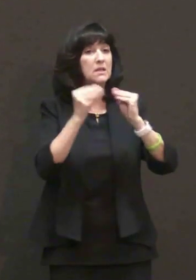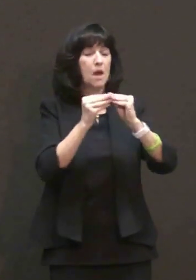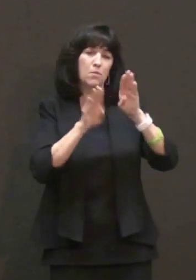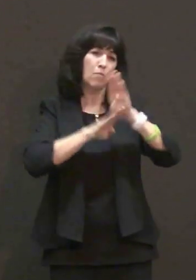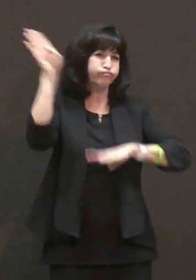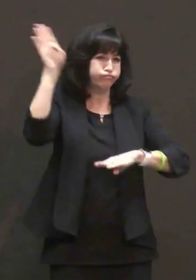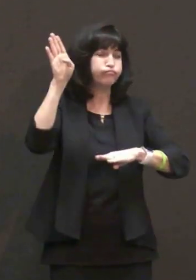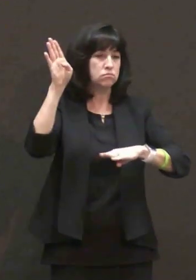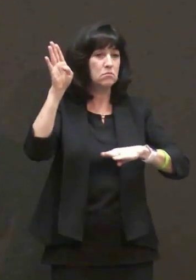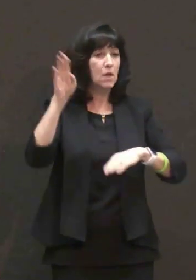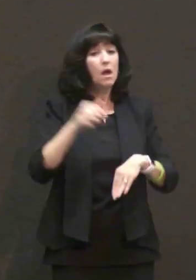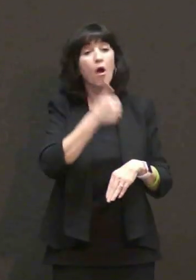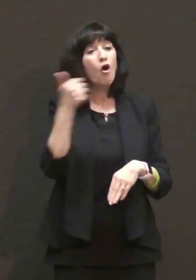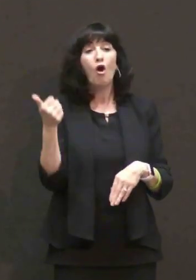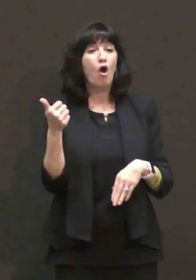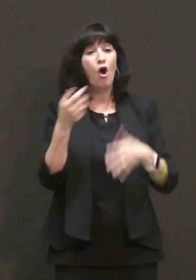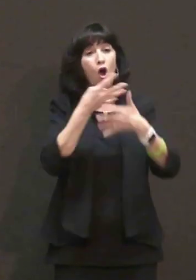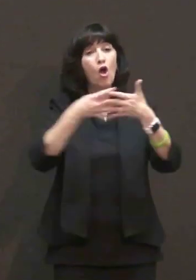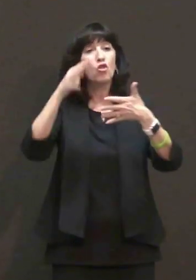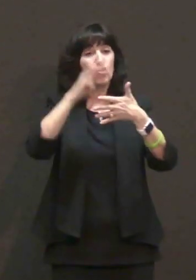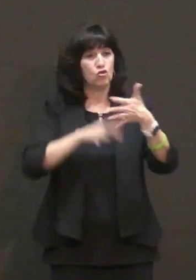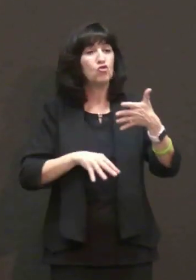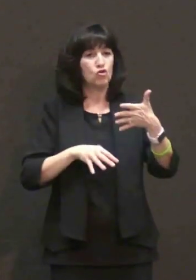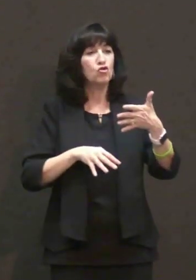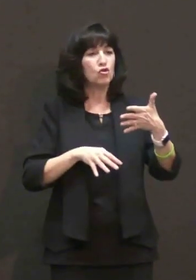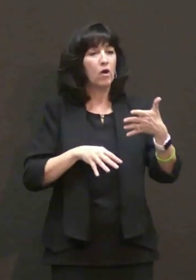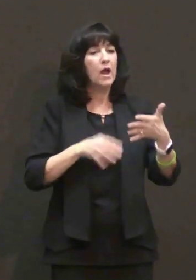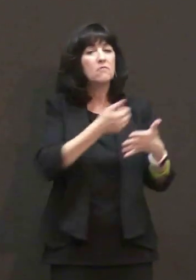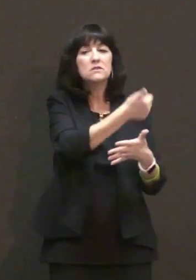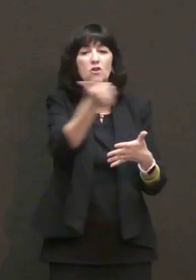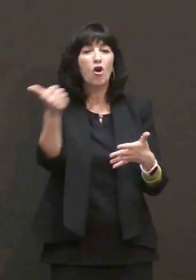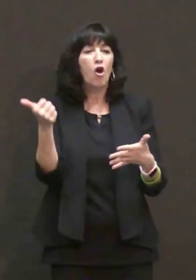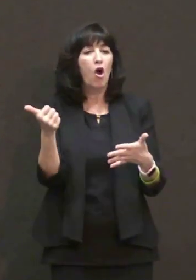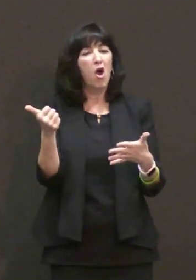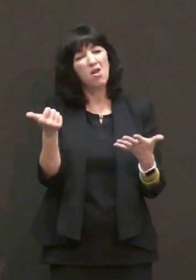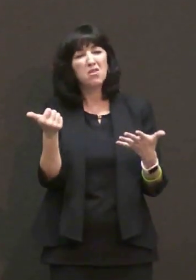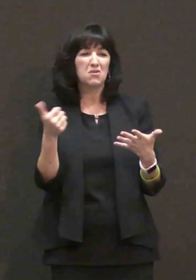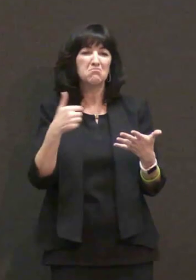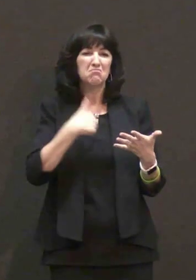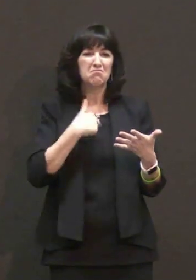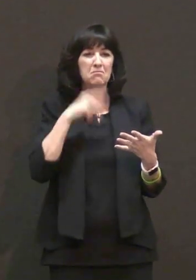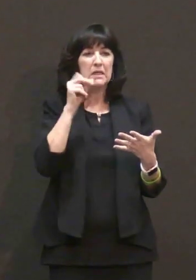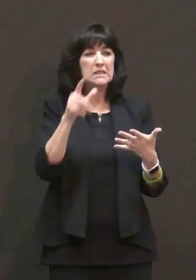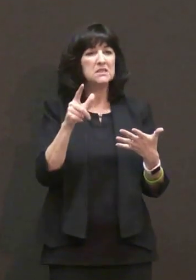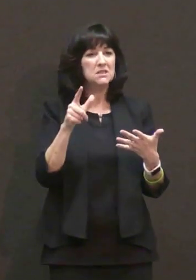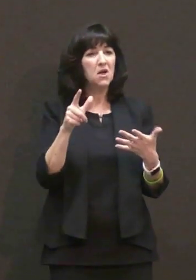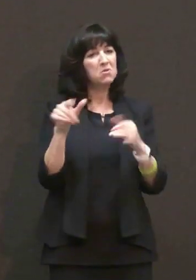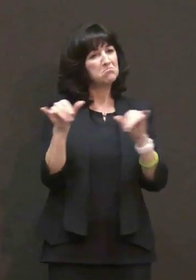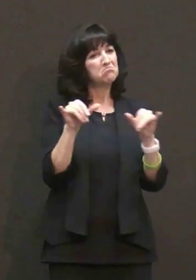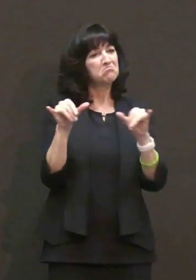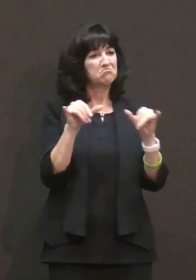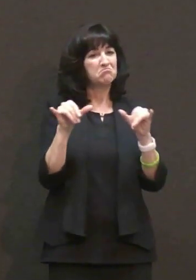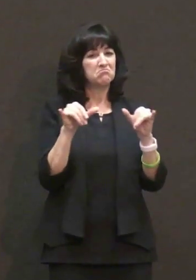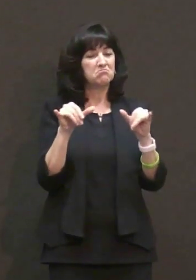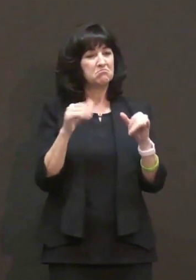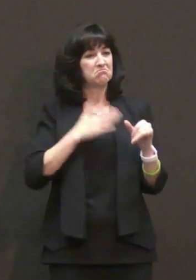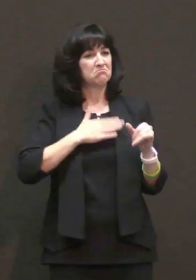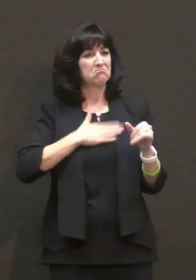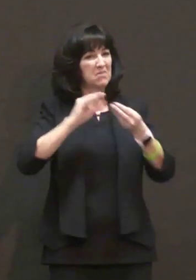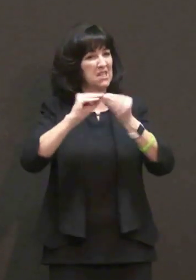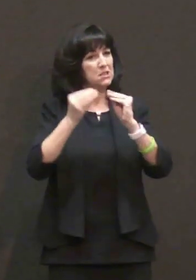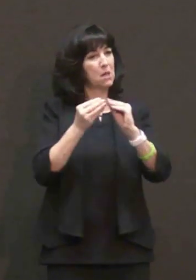the other graphs were kind of grouped up. We were in that next bunch. I want to say number 14-ish.